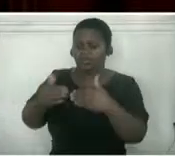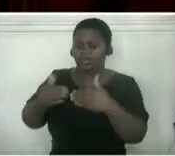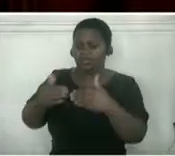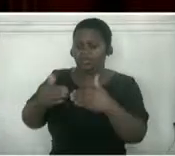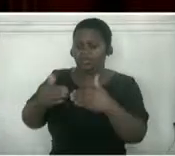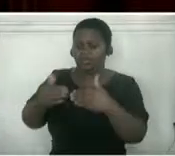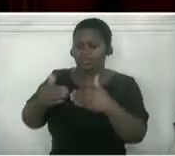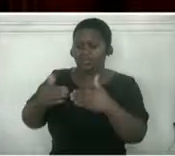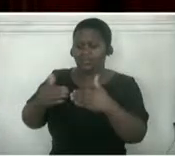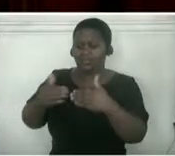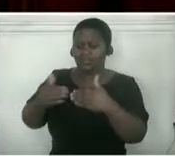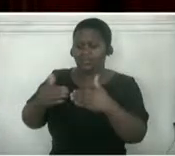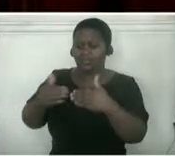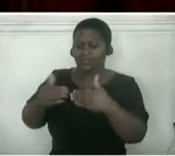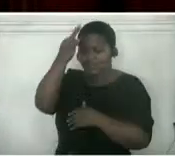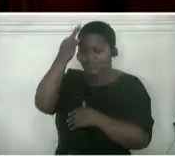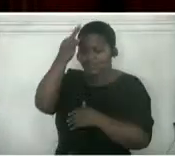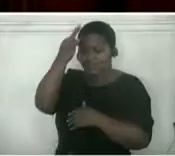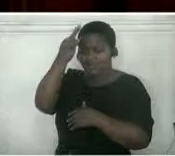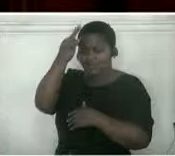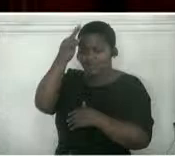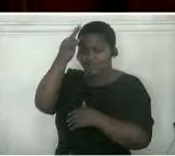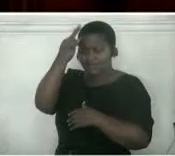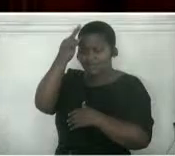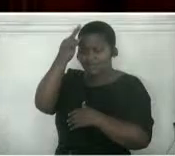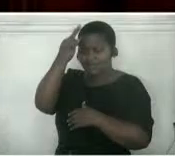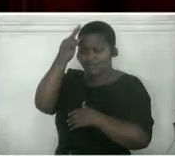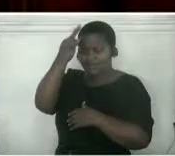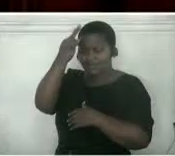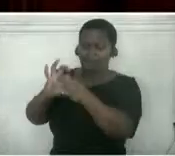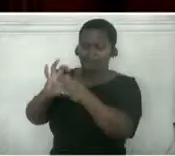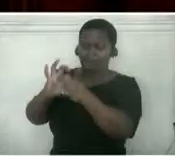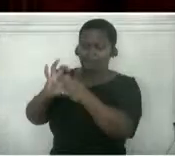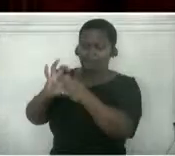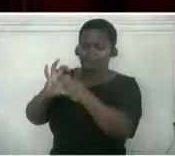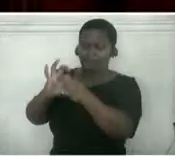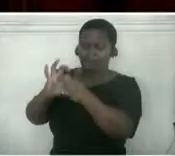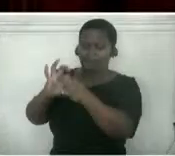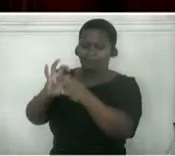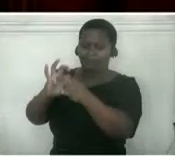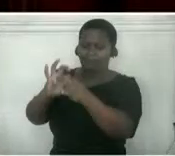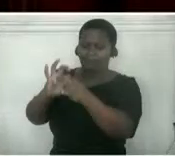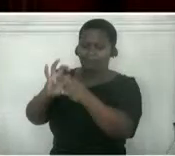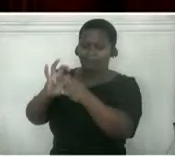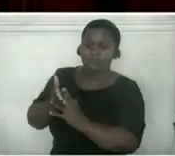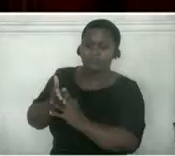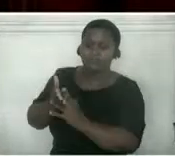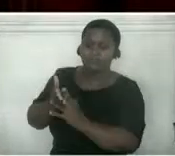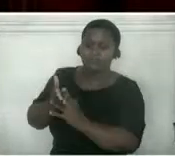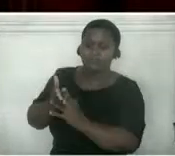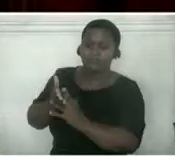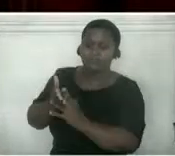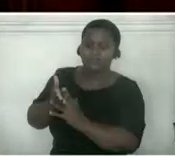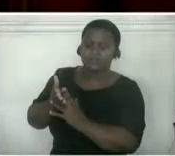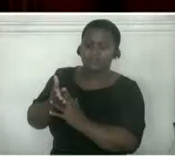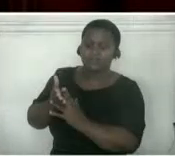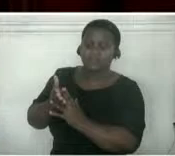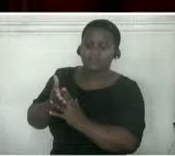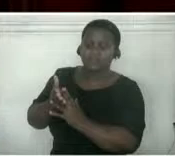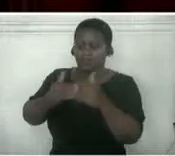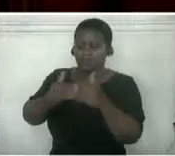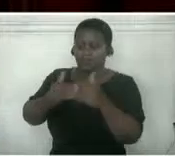ANC-led government remain committed to universal access to healthcare that is